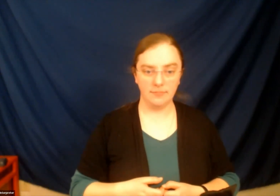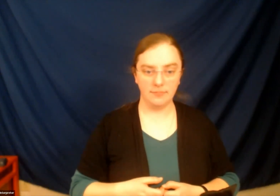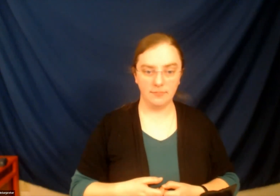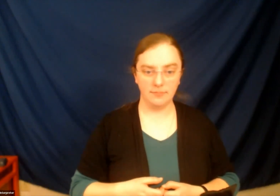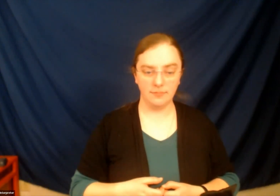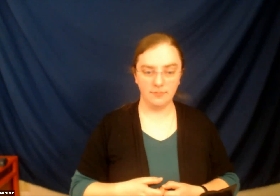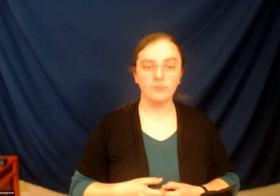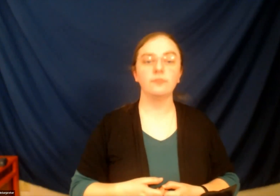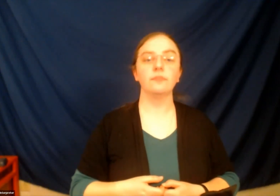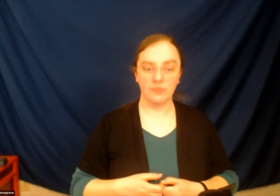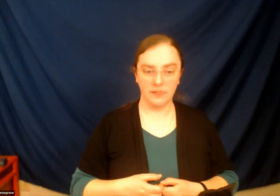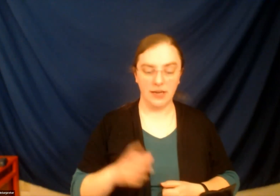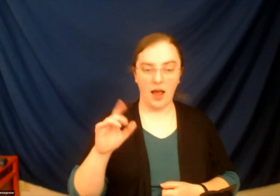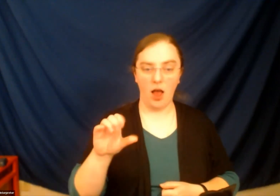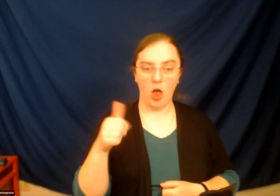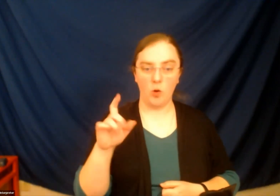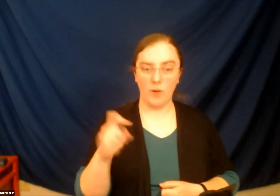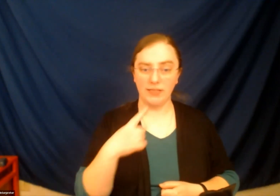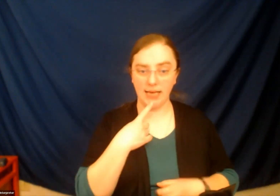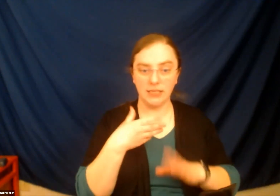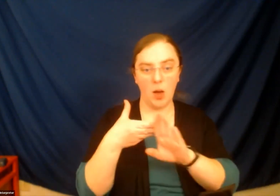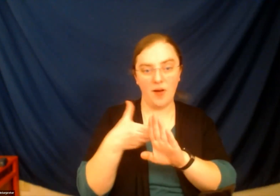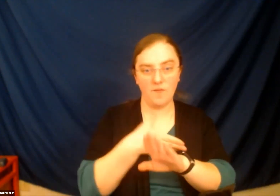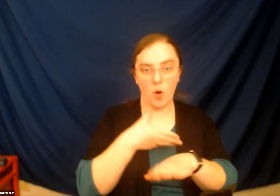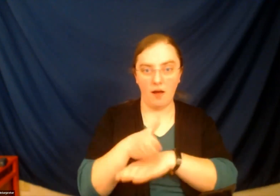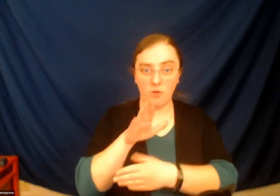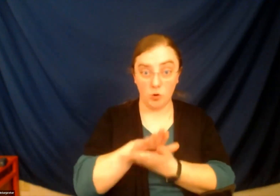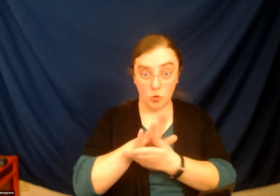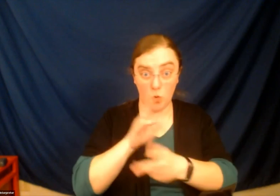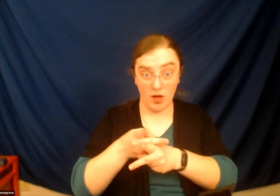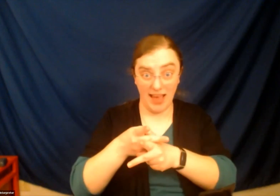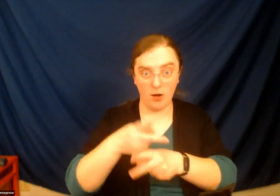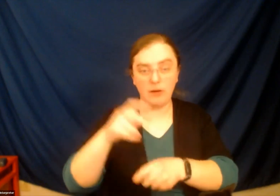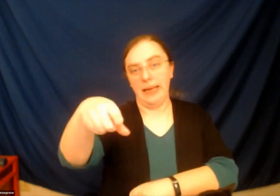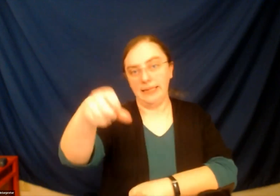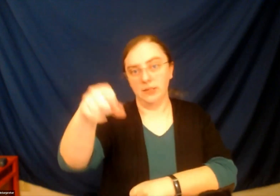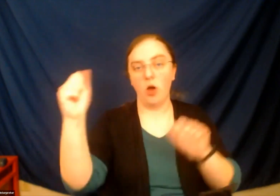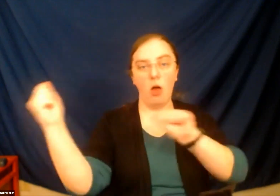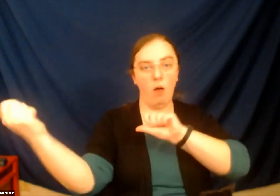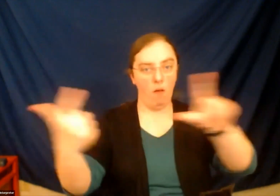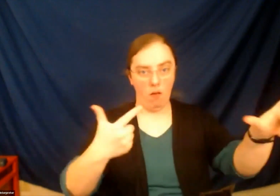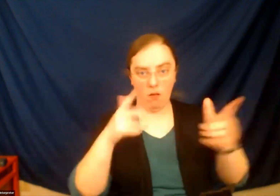we will repeat them in tomorrow's newsletter.